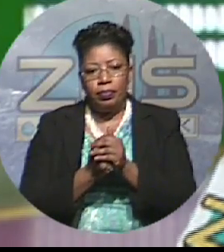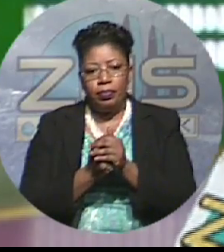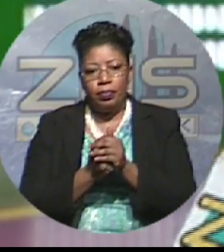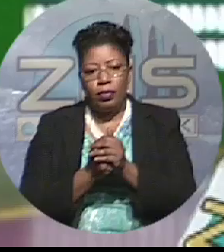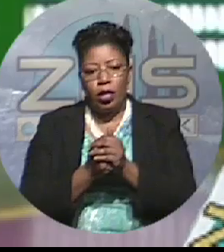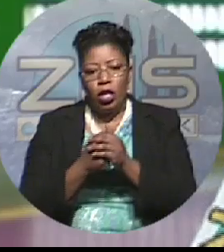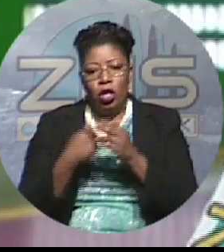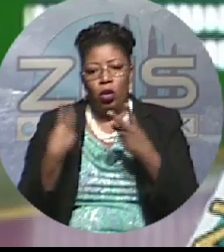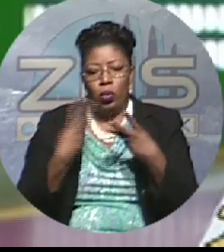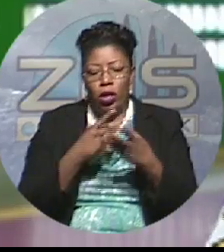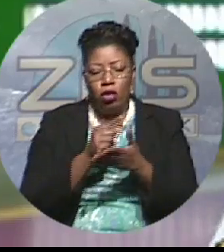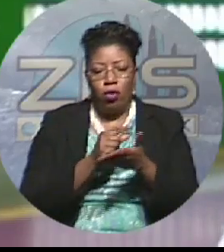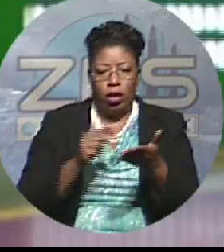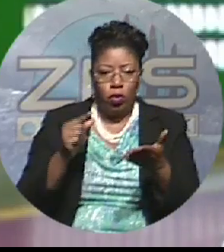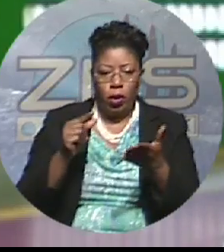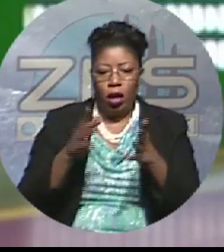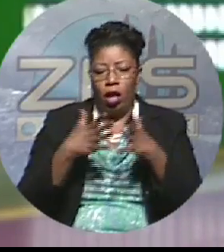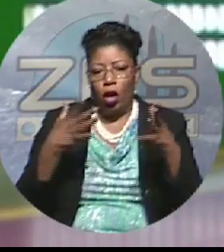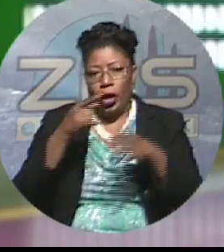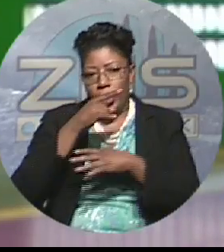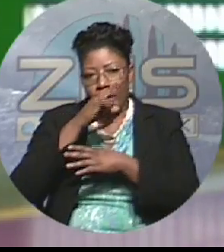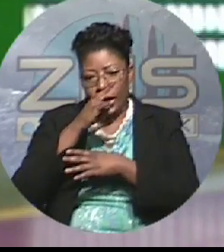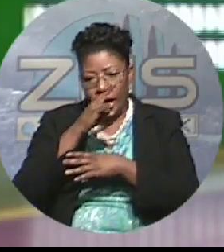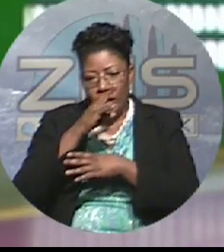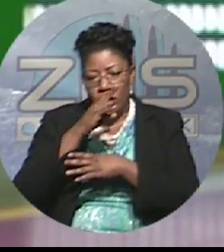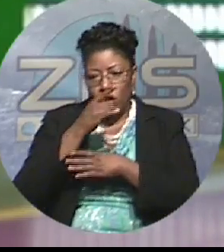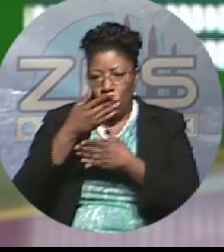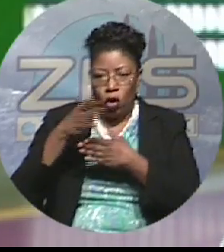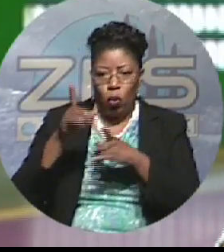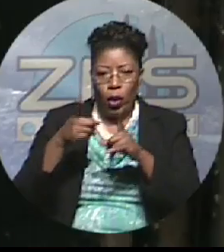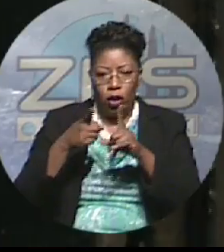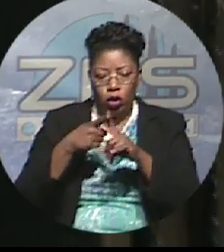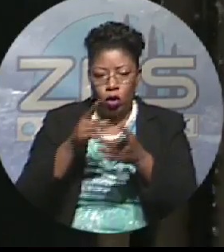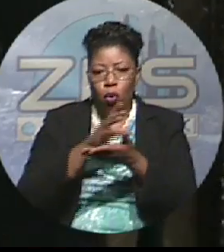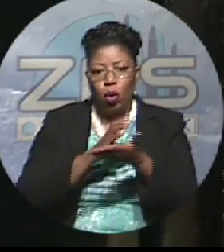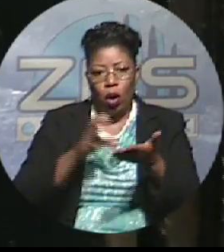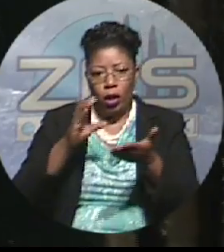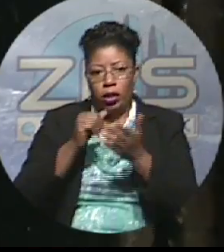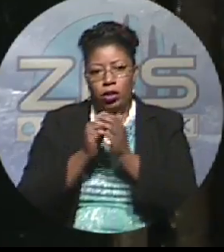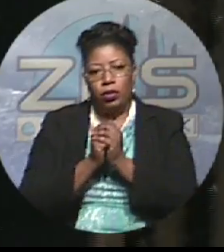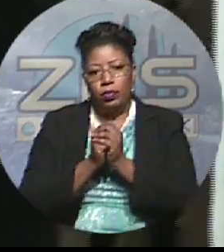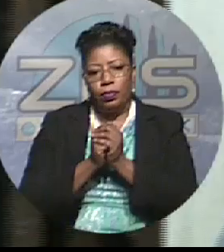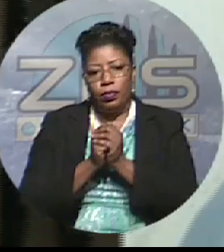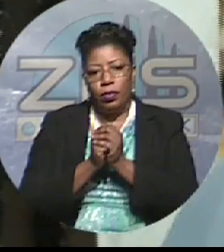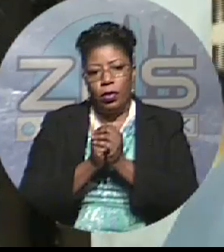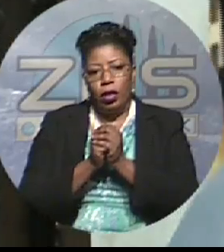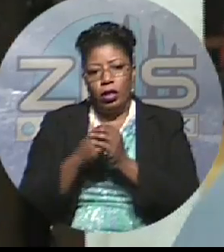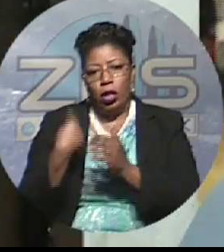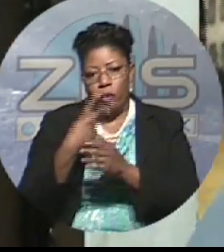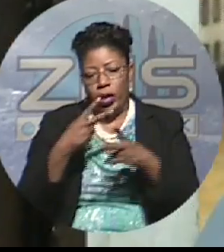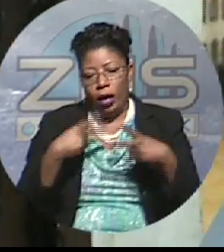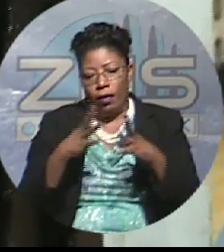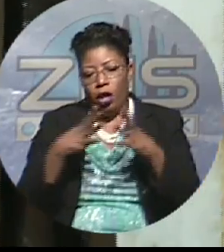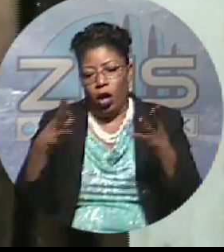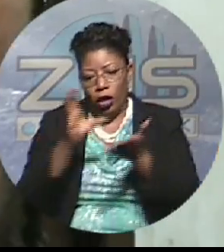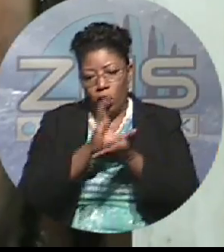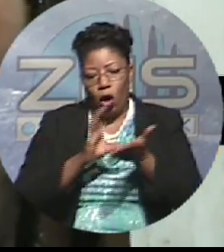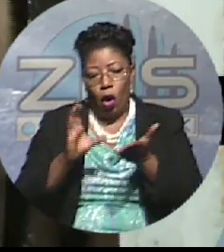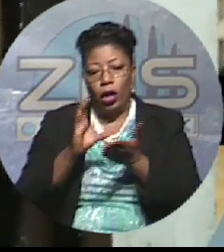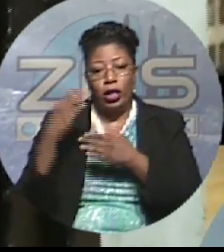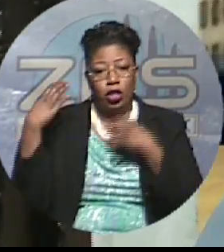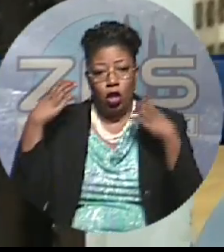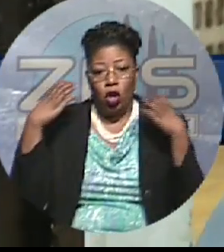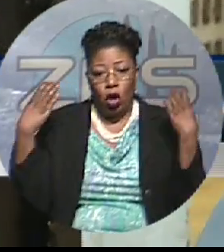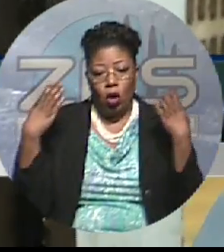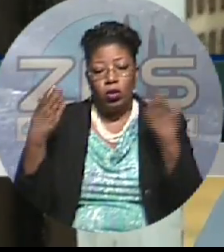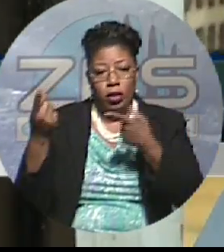We've graduated a lot of kids who've gone off to college and are successful. We have a lot of college coaches coming in, I have a good friend who worked for Under